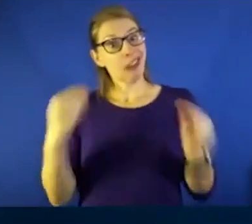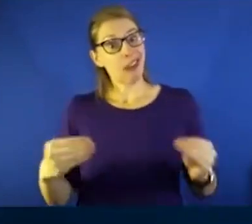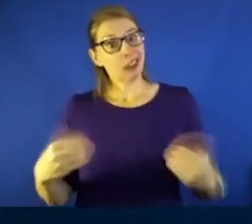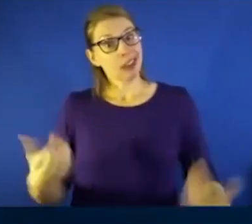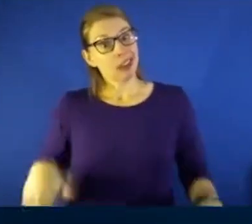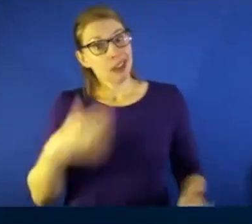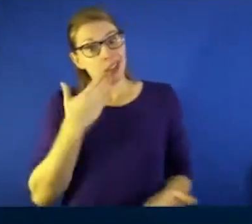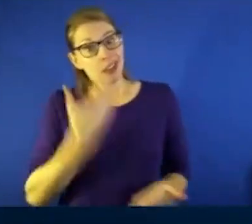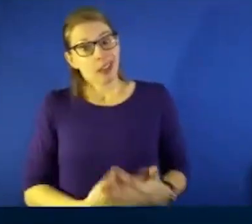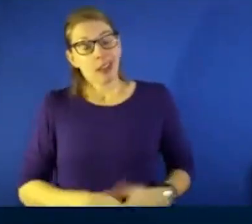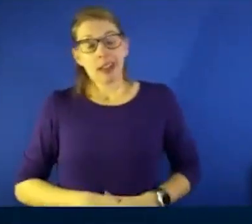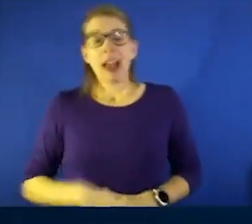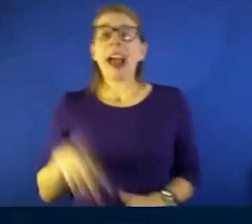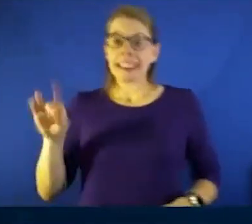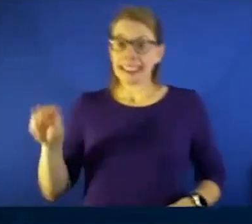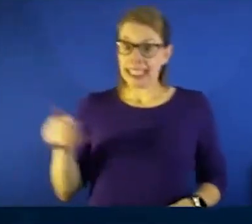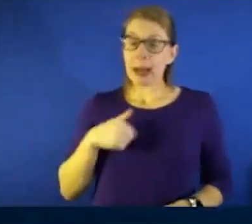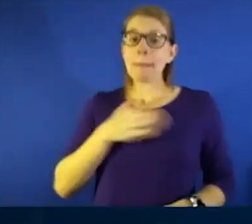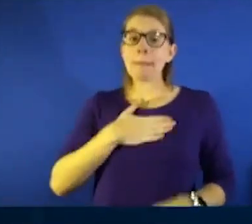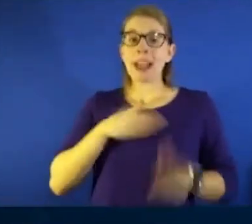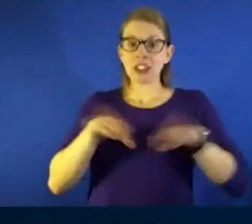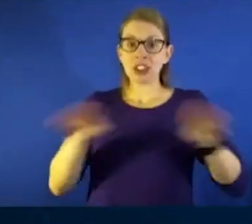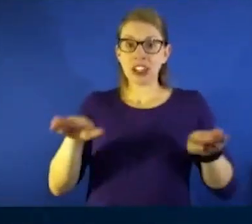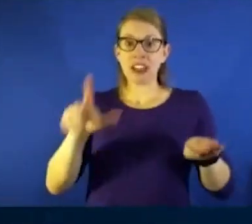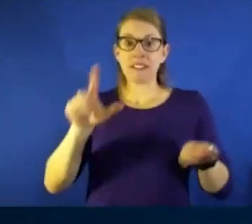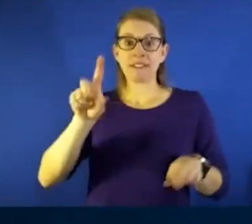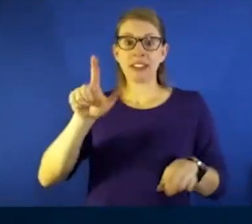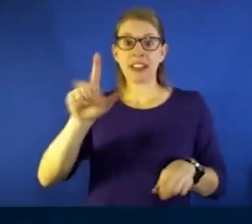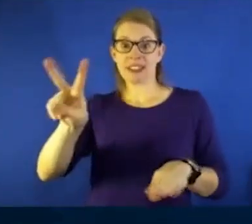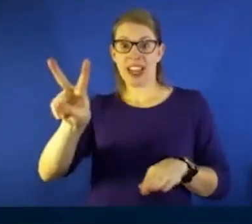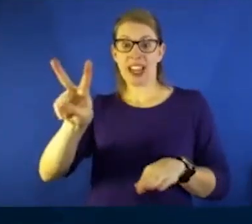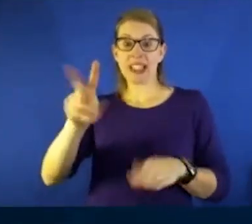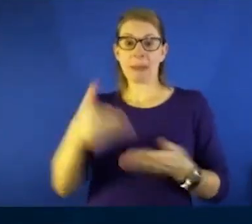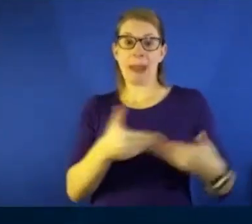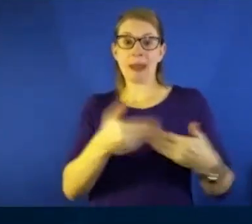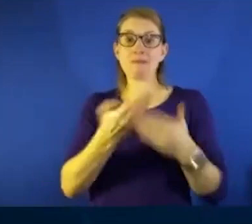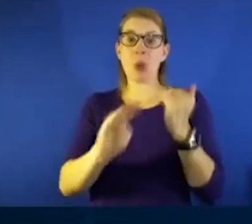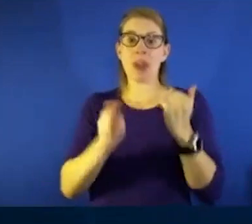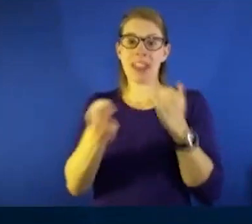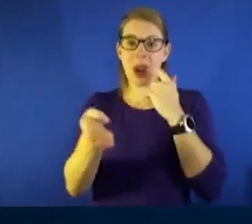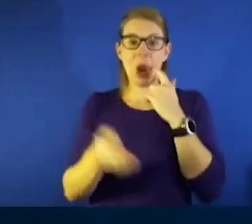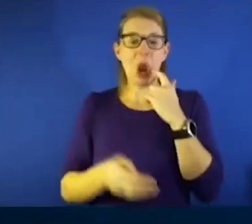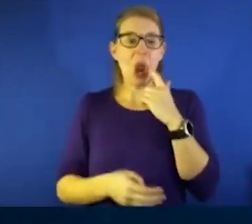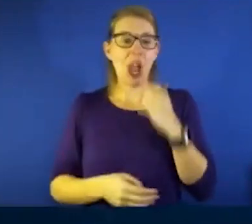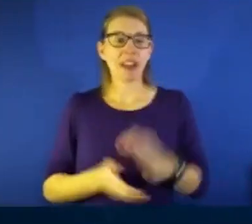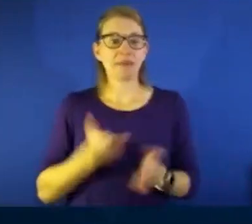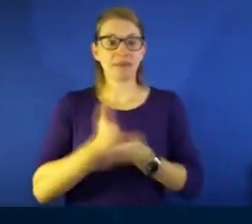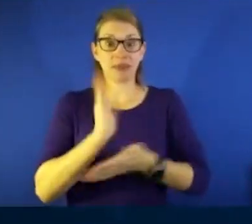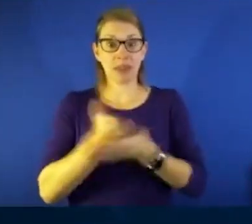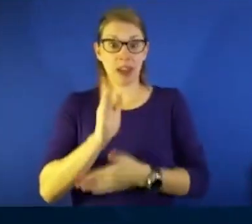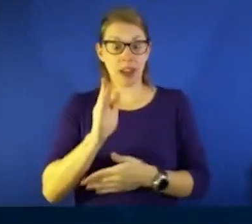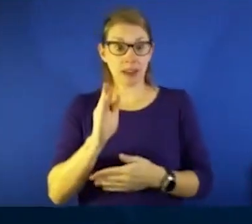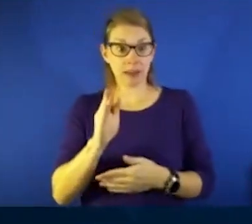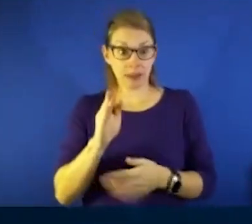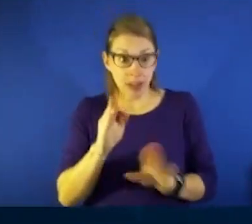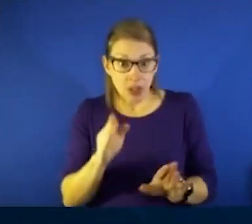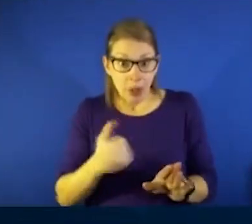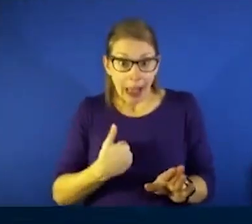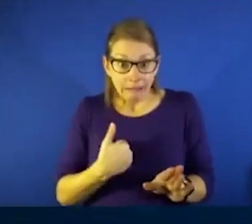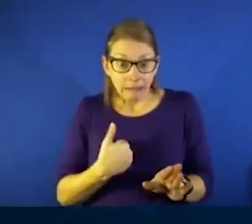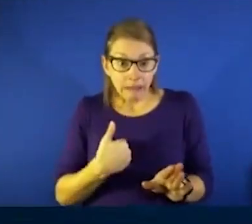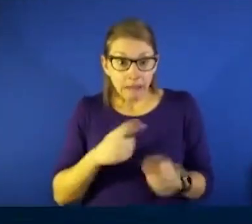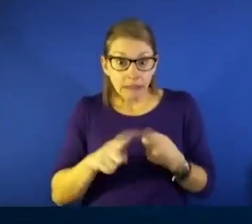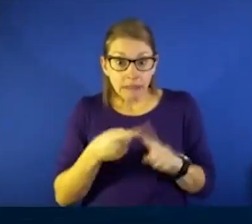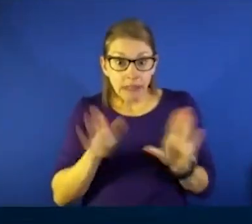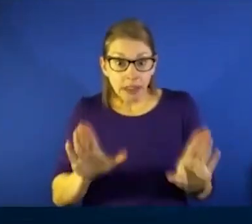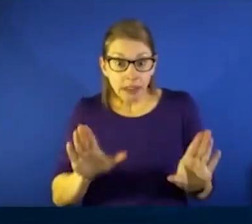did, Yeah, yes. yeah, My yeah. children are Vegas babies. They were born there. But it. all right, pal, you got this. You're gonna do so good. All right, moms